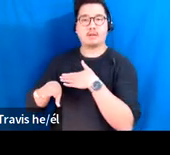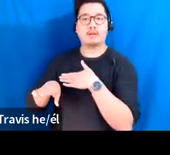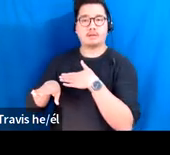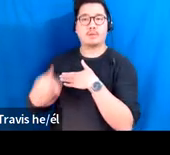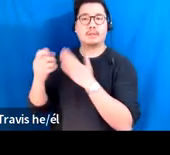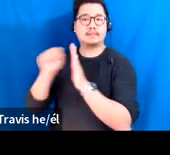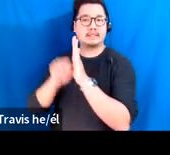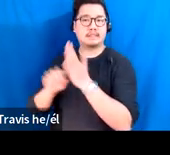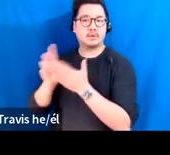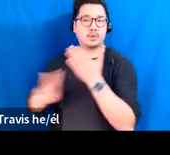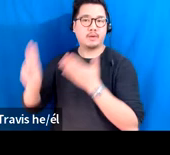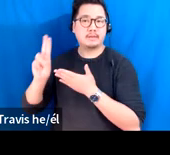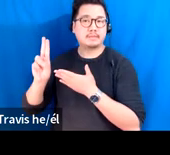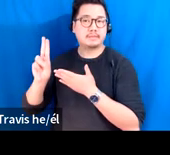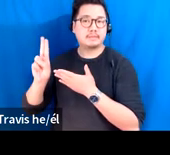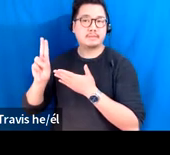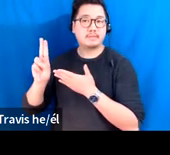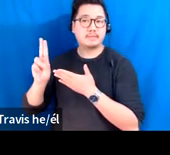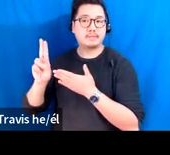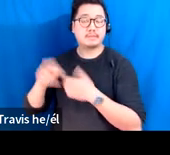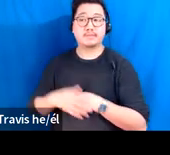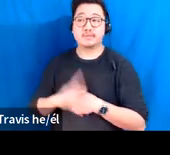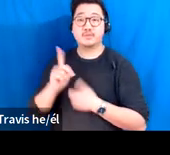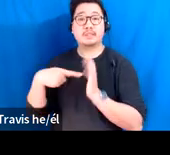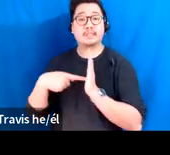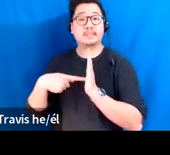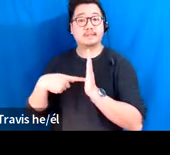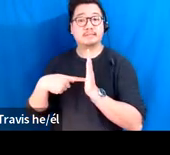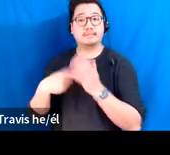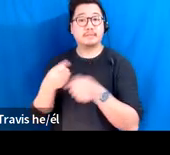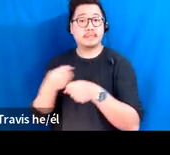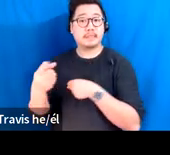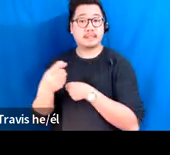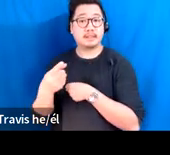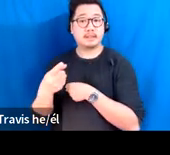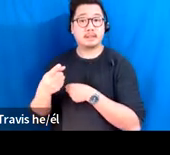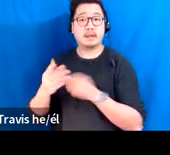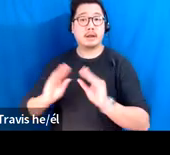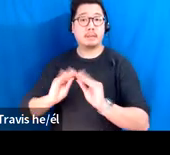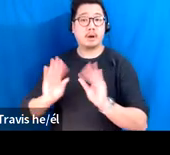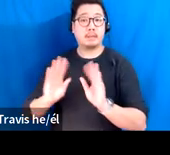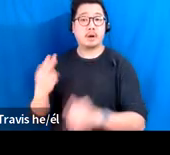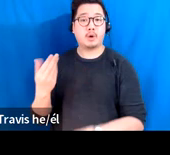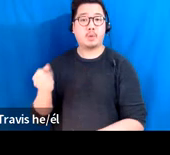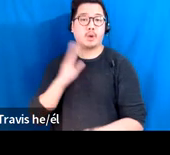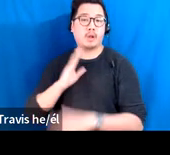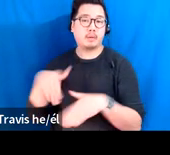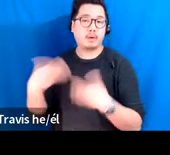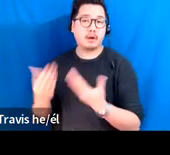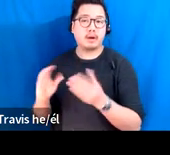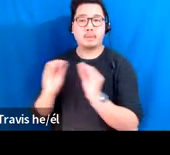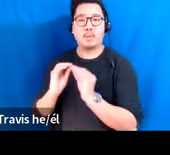university as a tangible example next year brighton high school will offer additional stem